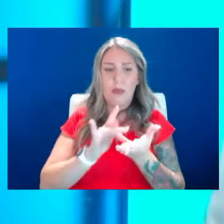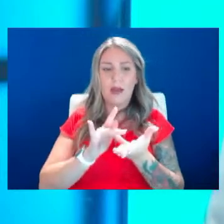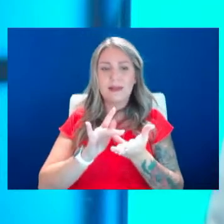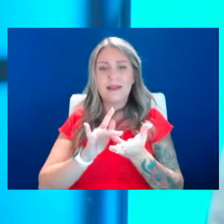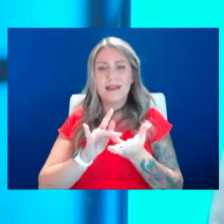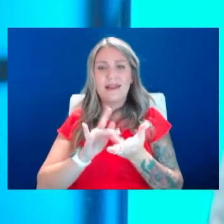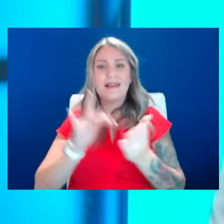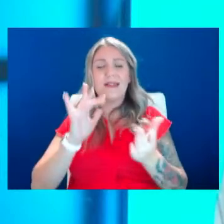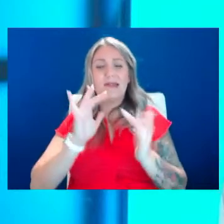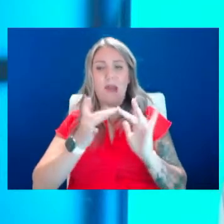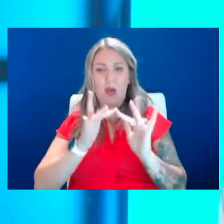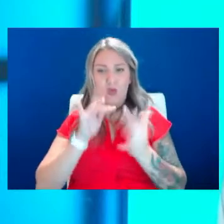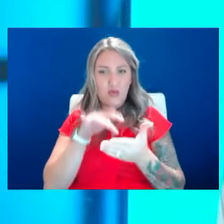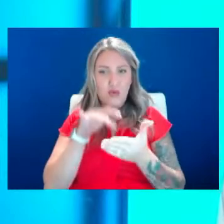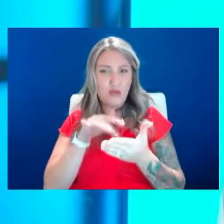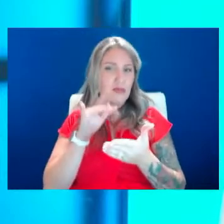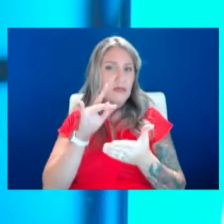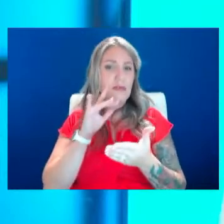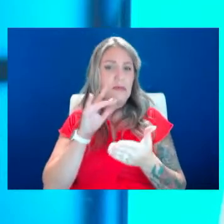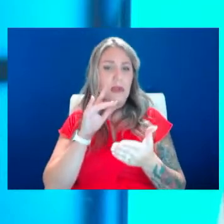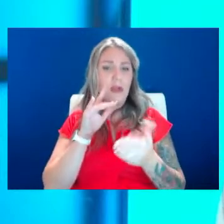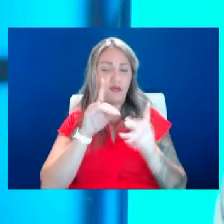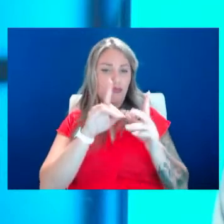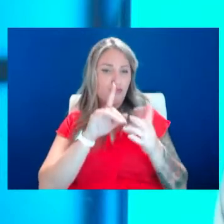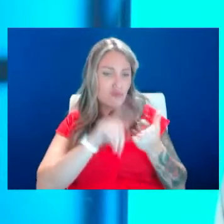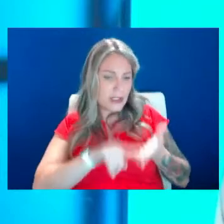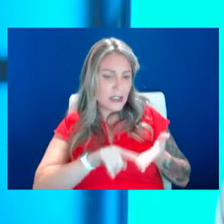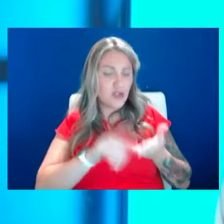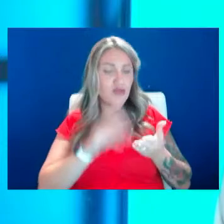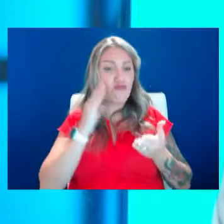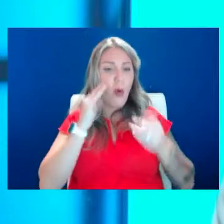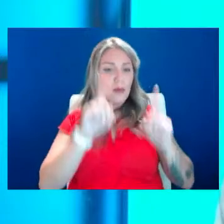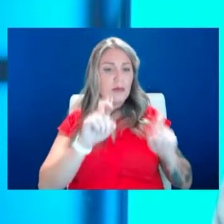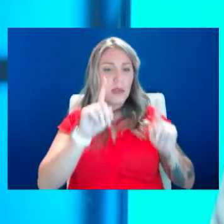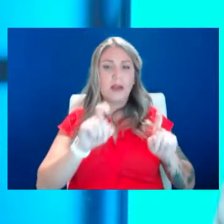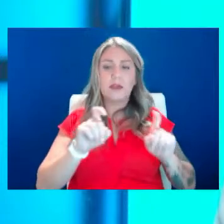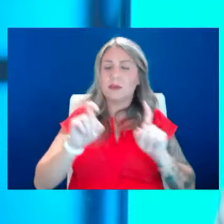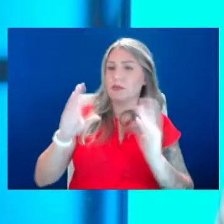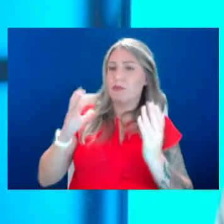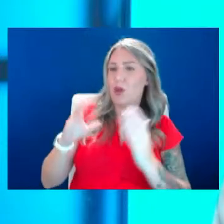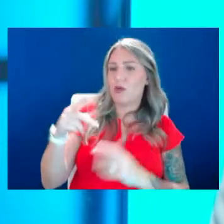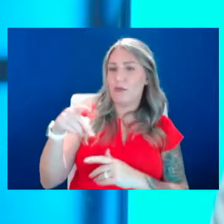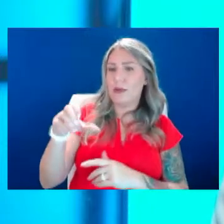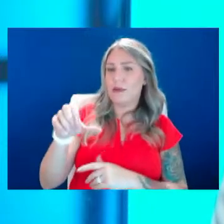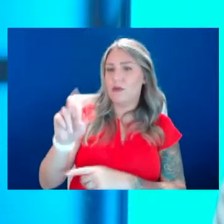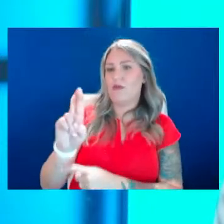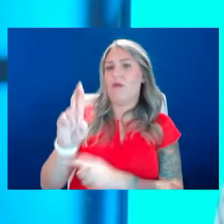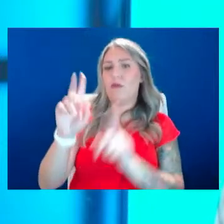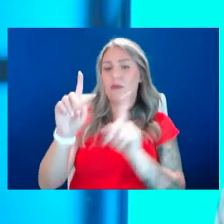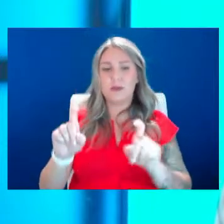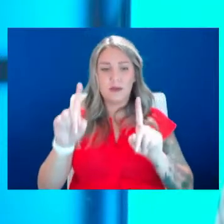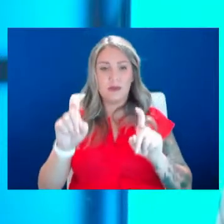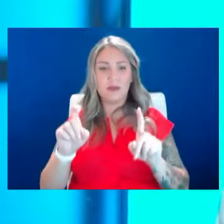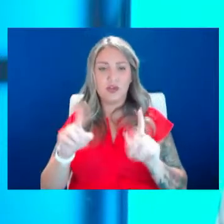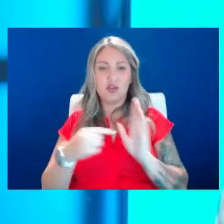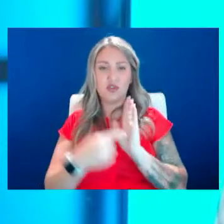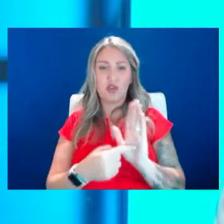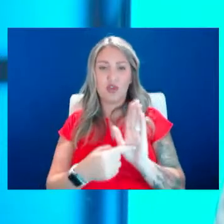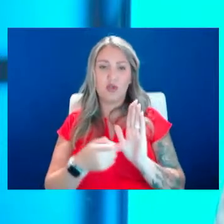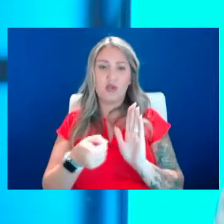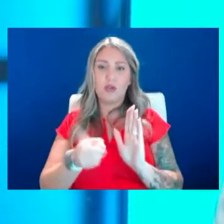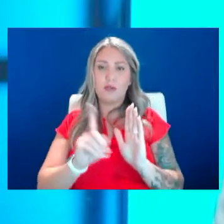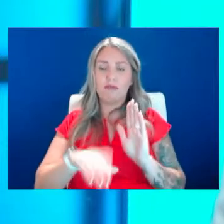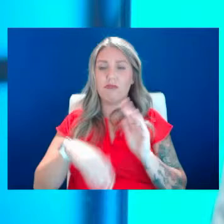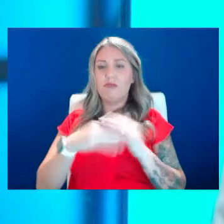really looked at home tests, comparing that to the PCR test. And what they showed was you really had maximal